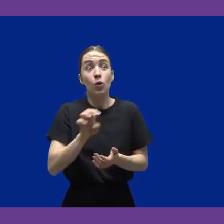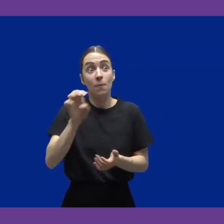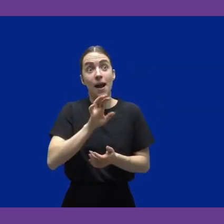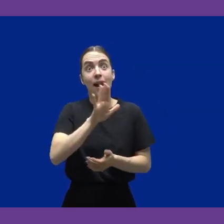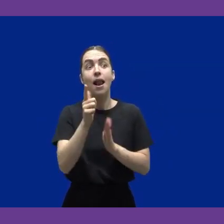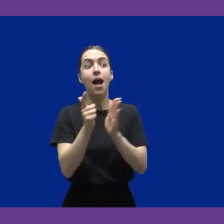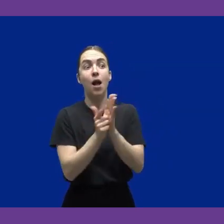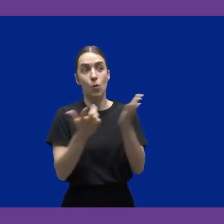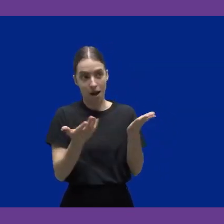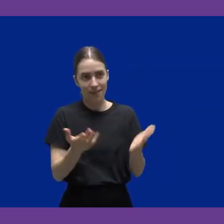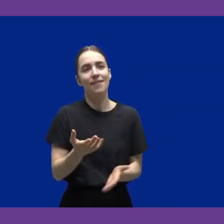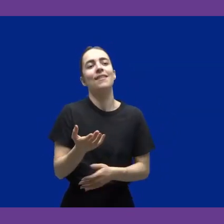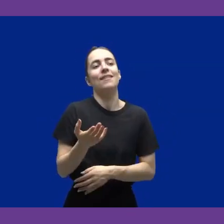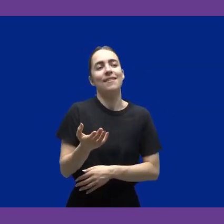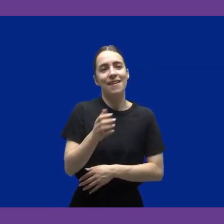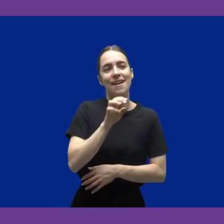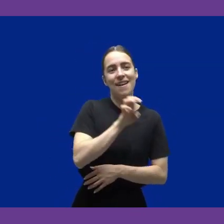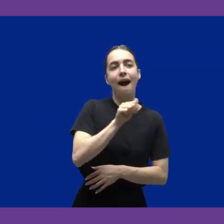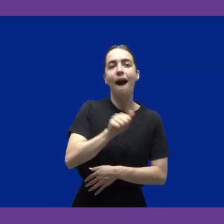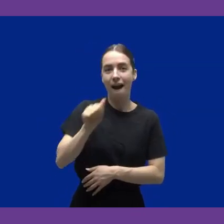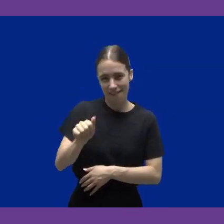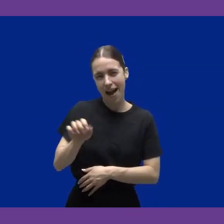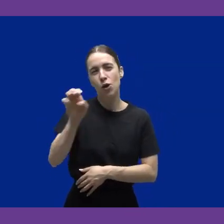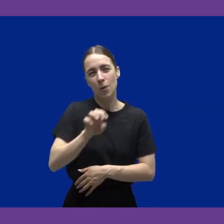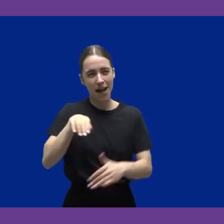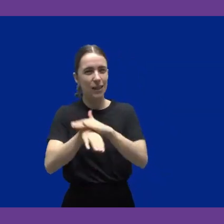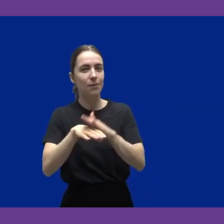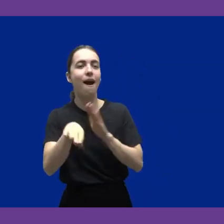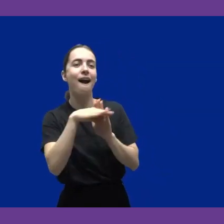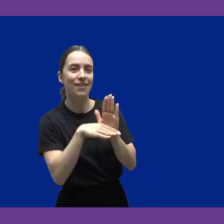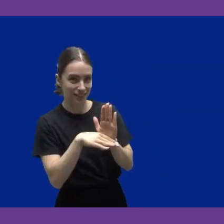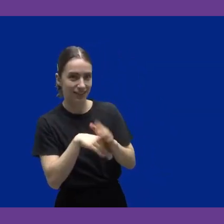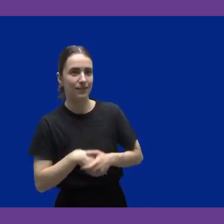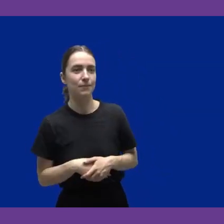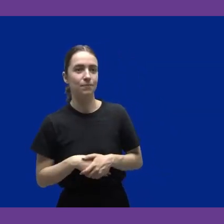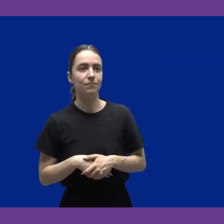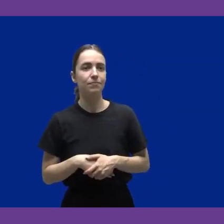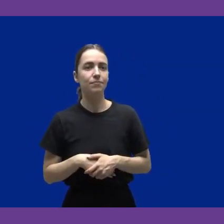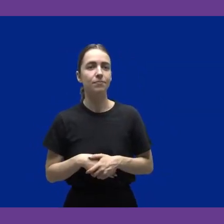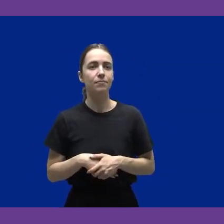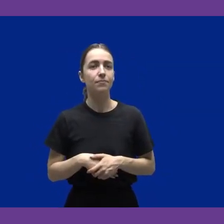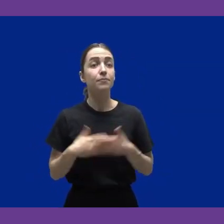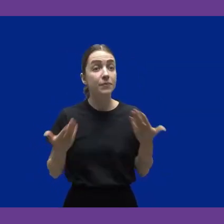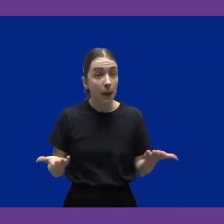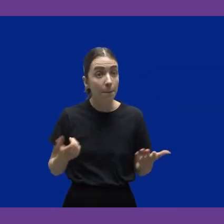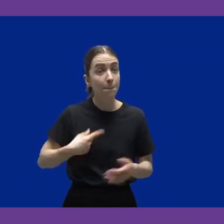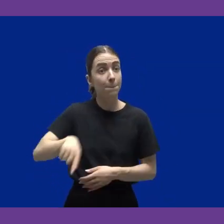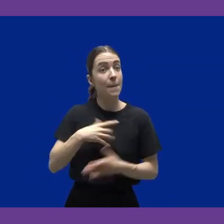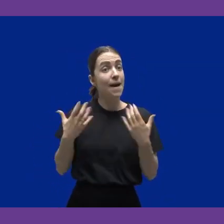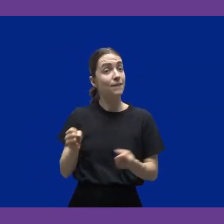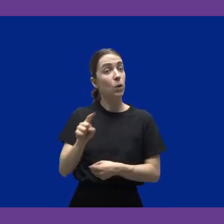And then we had a question which I also had noted because it was in before we had the power cut of our webinar